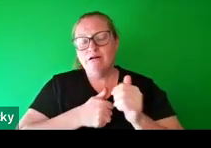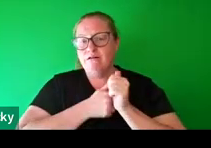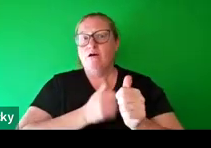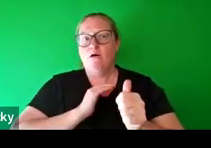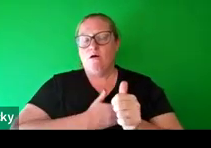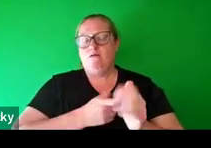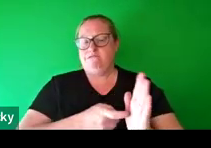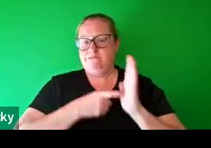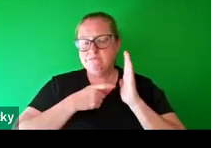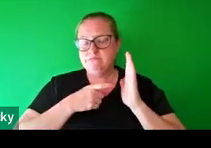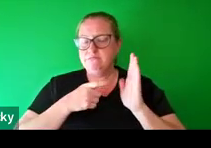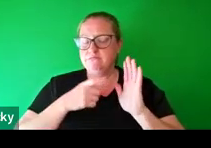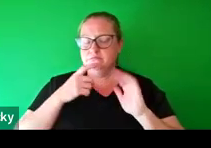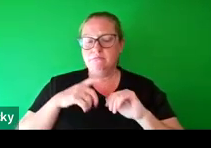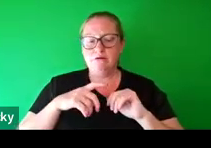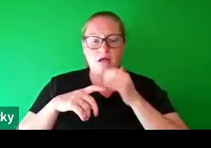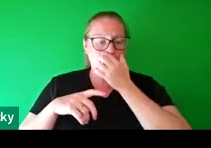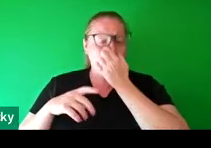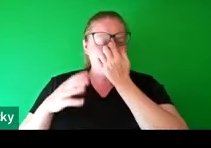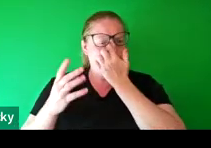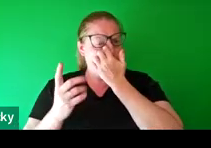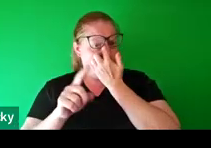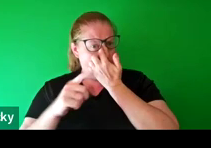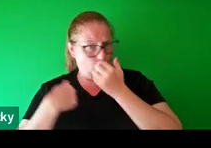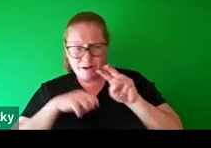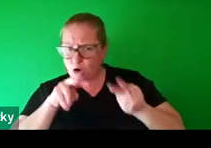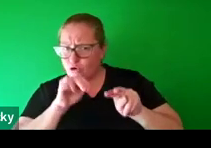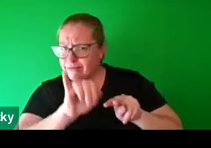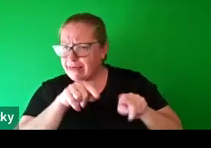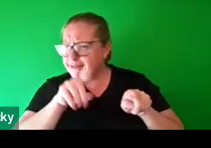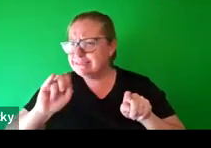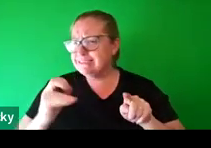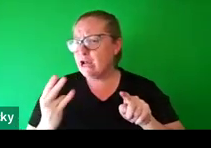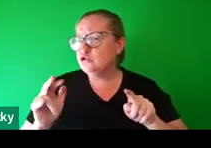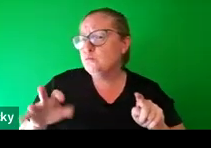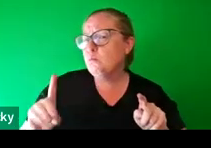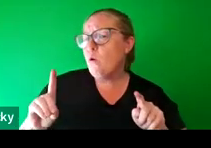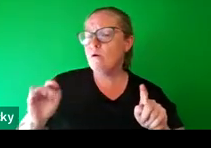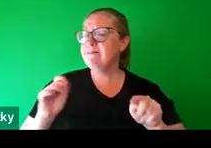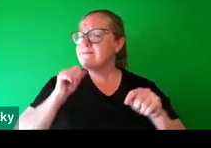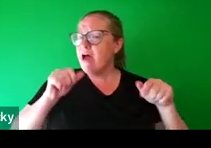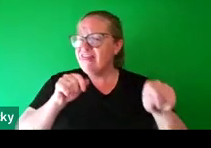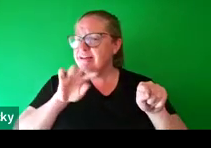that be appropriate to monitor in the dashboard? Where is it being monitored, or where should it be if it's not?